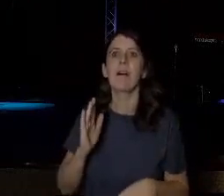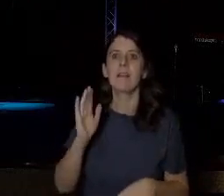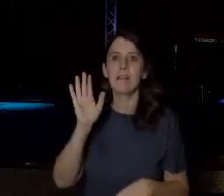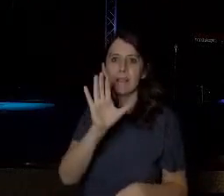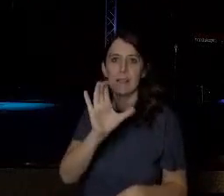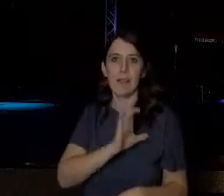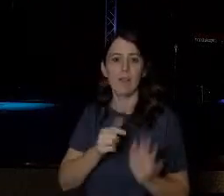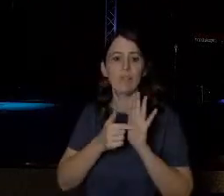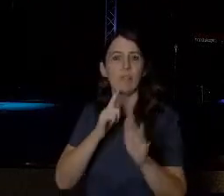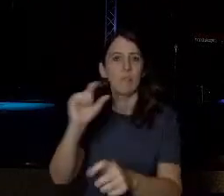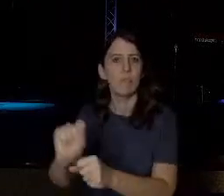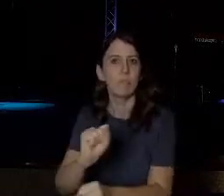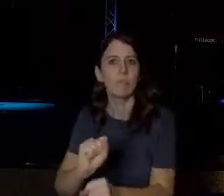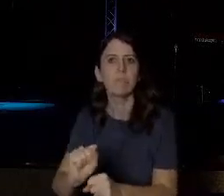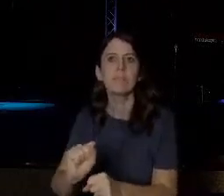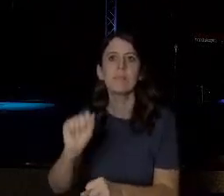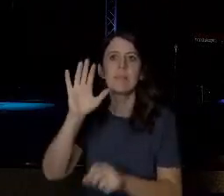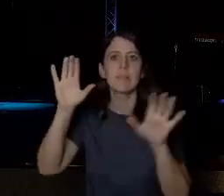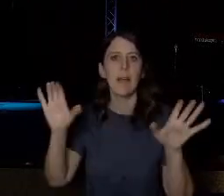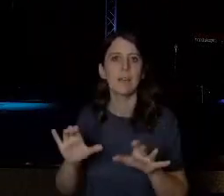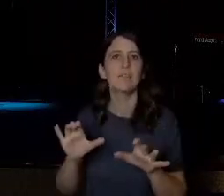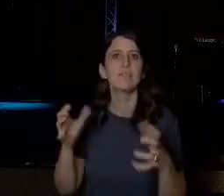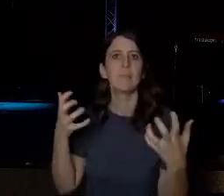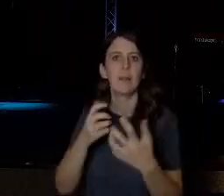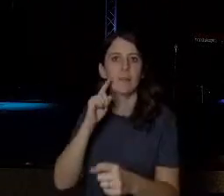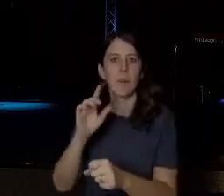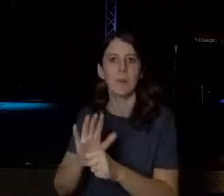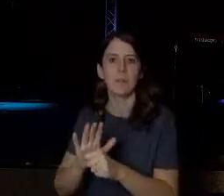would do. We call it communion.